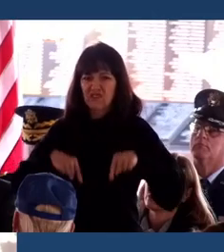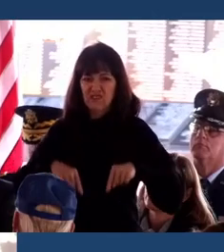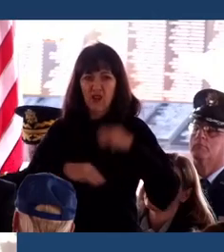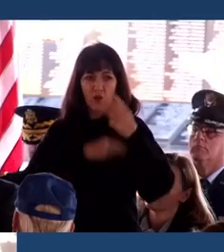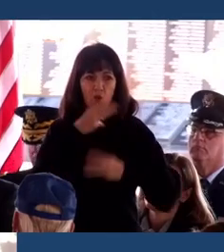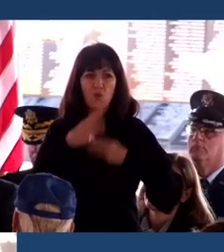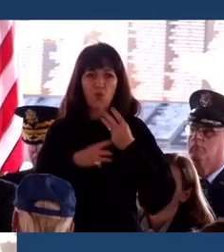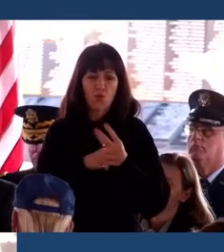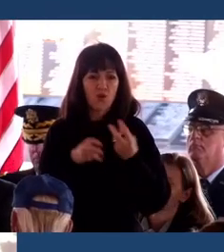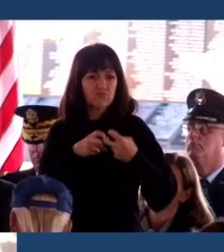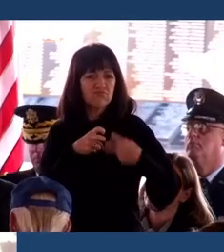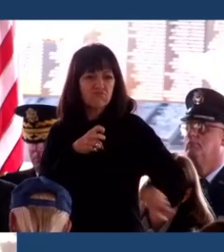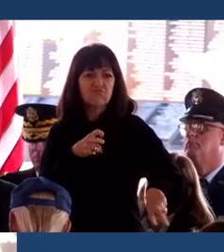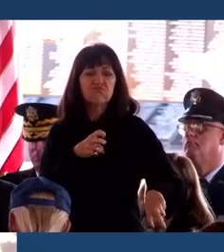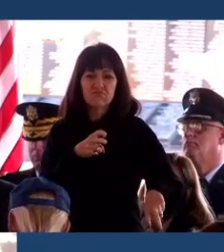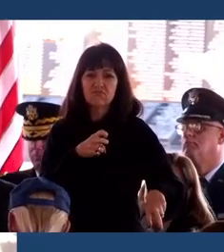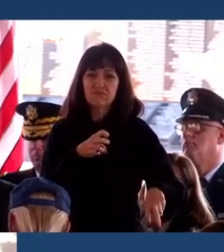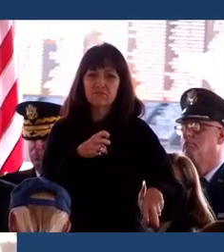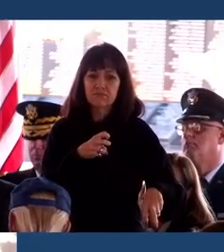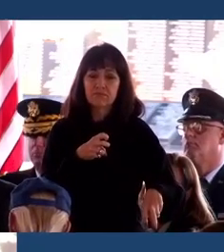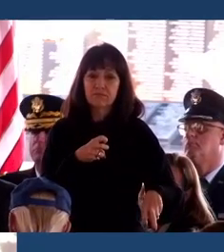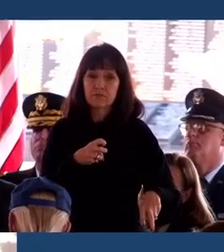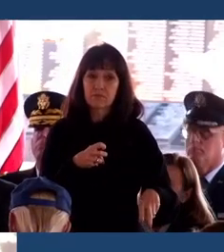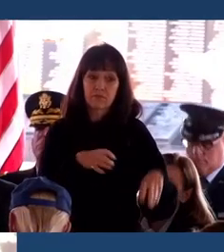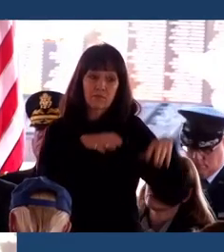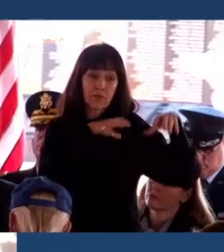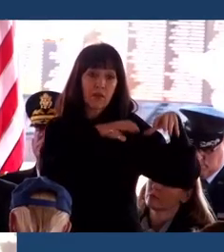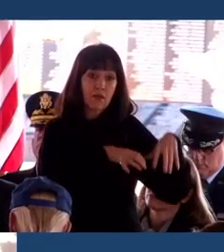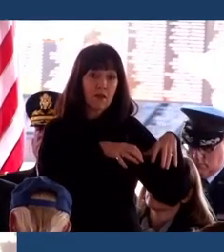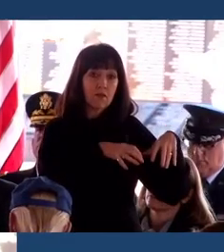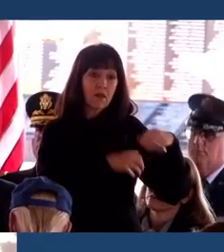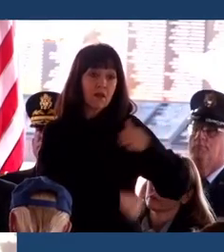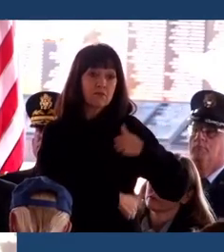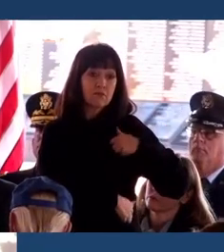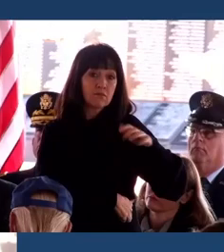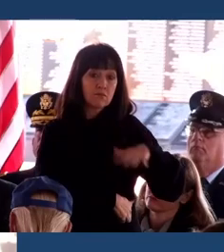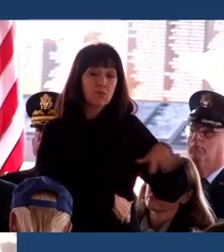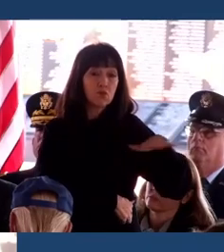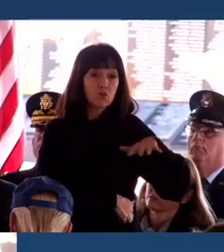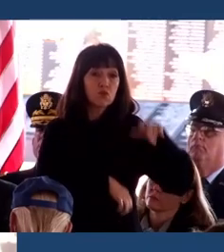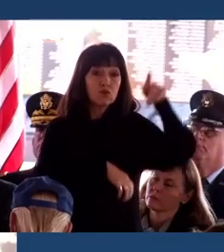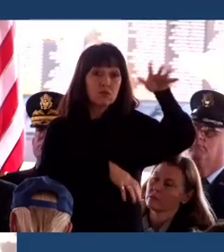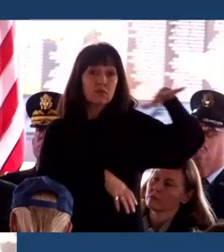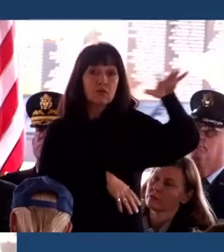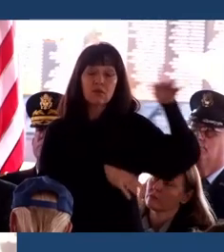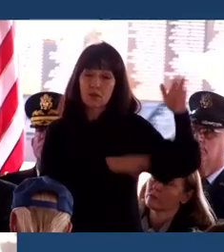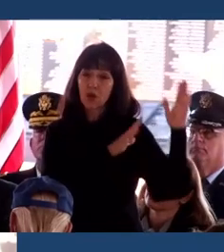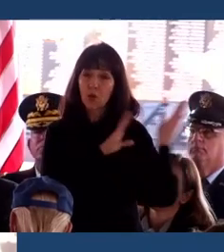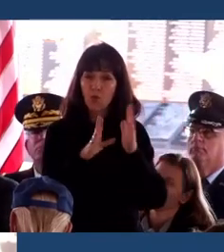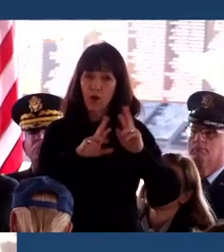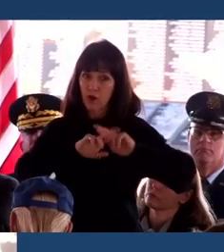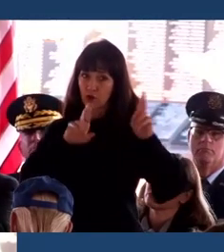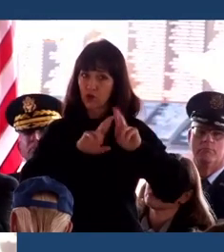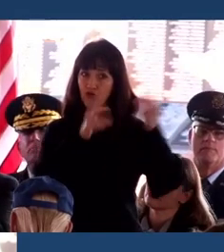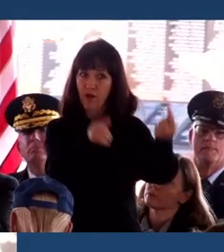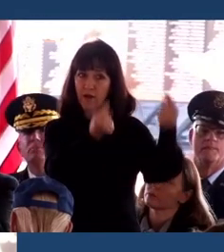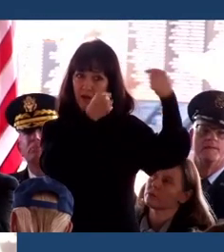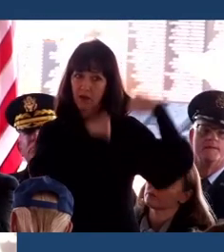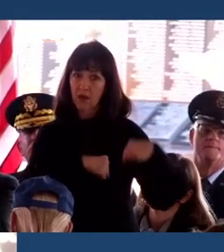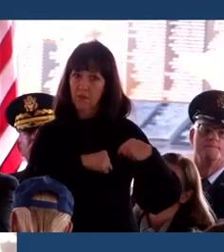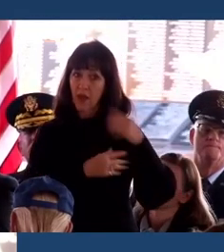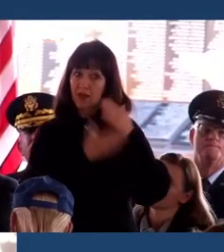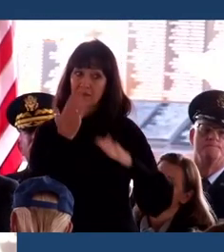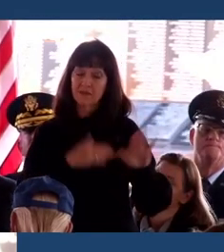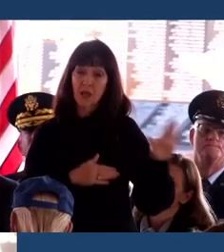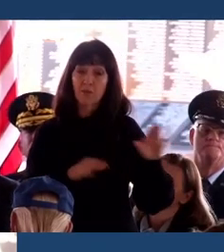times. Members of the unit are still preparing to come back to Delaware, but I think we have some members of their family who are